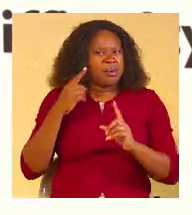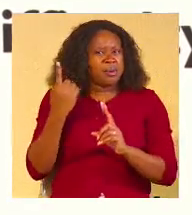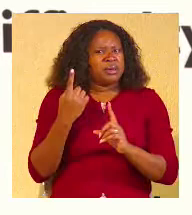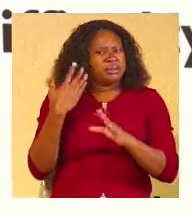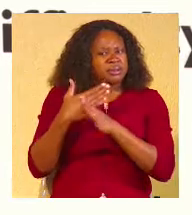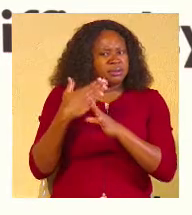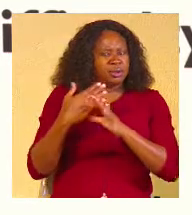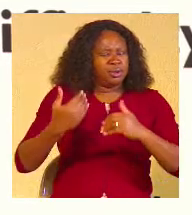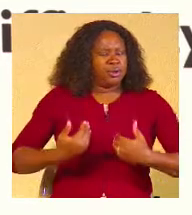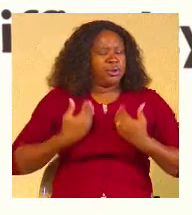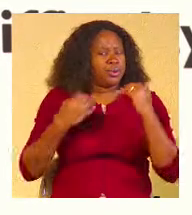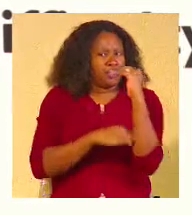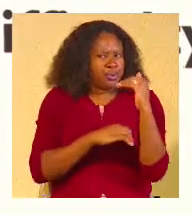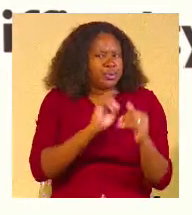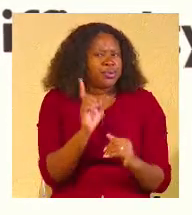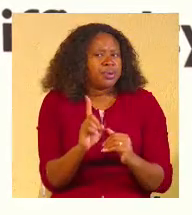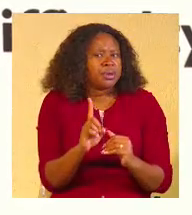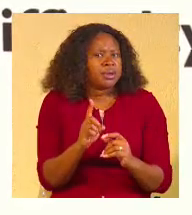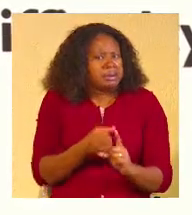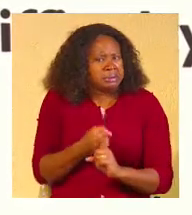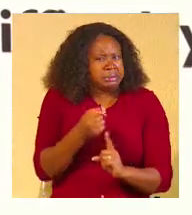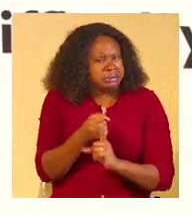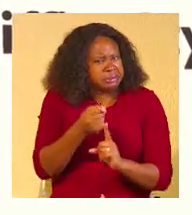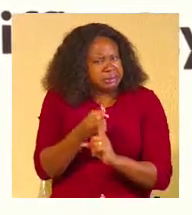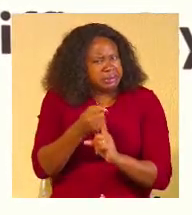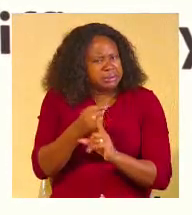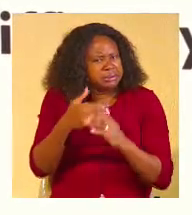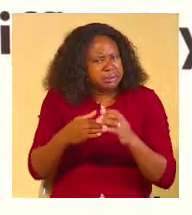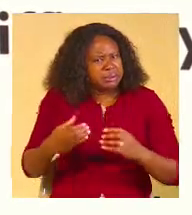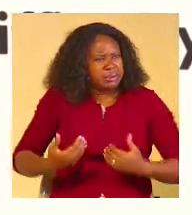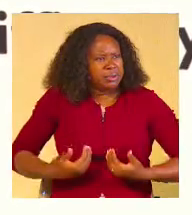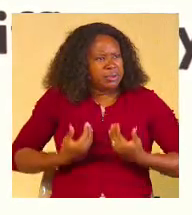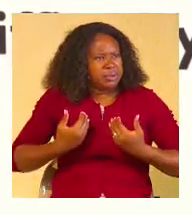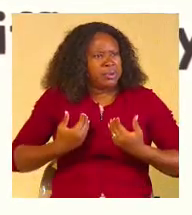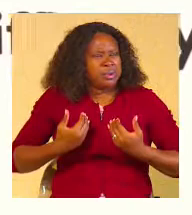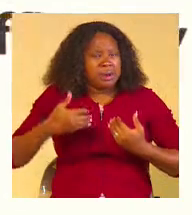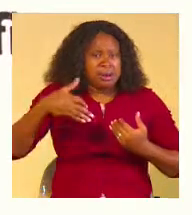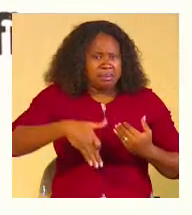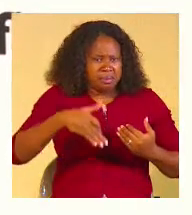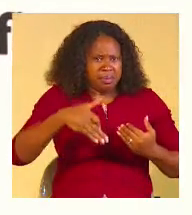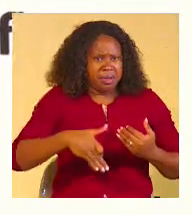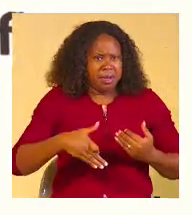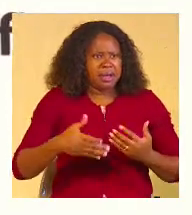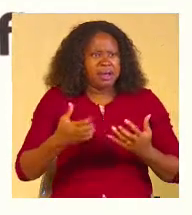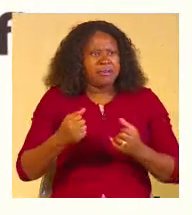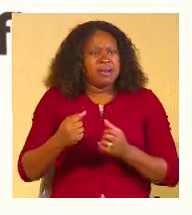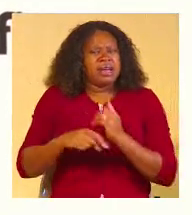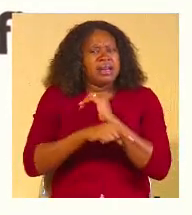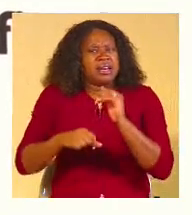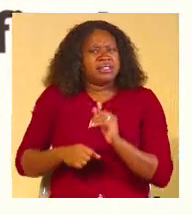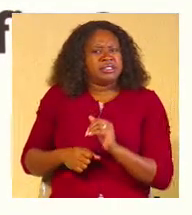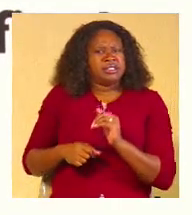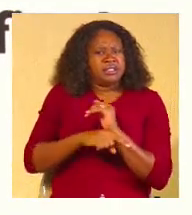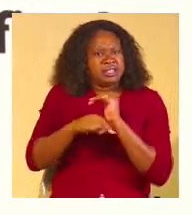of the Youth Council is to foster among the Namibian a youth that has a spirit of national